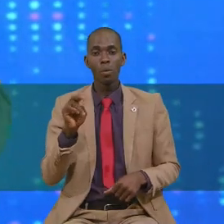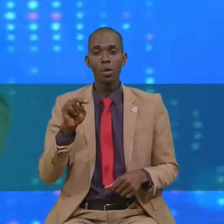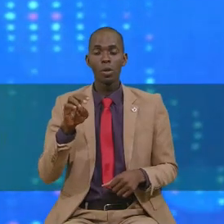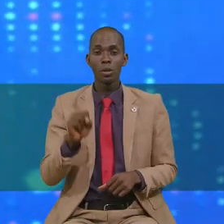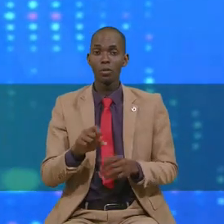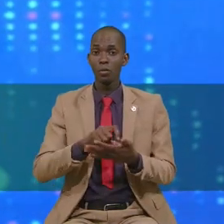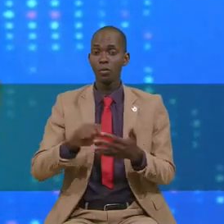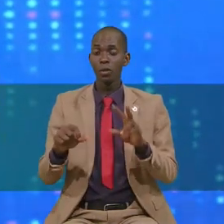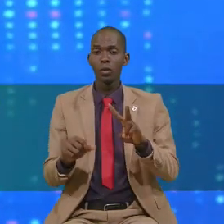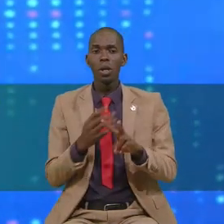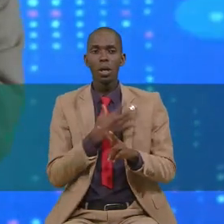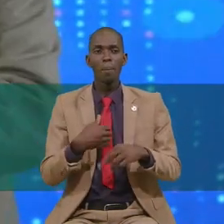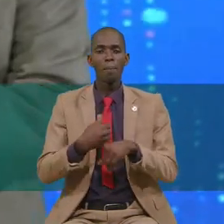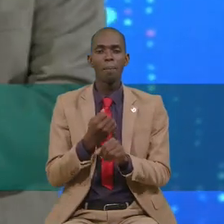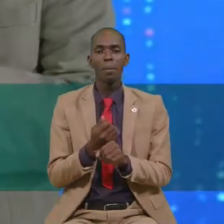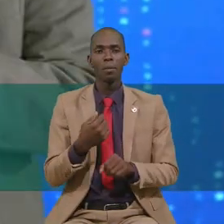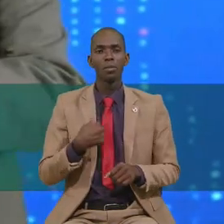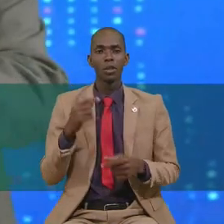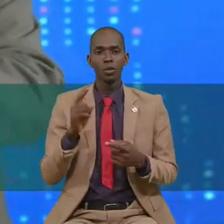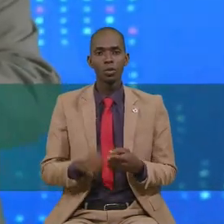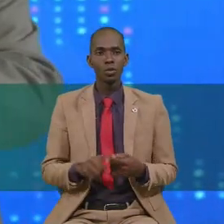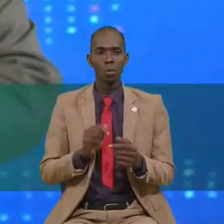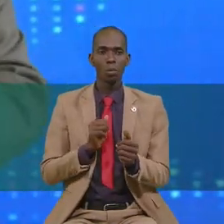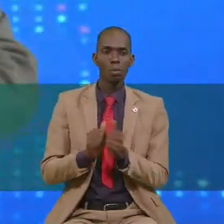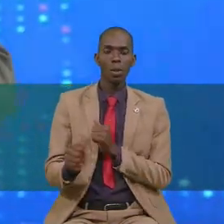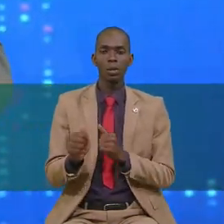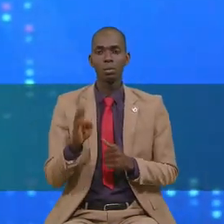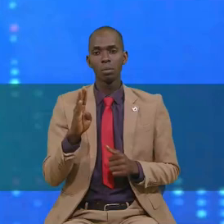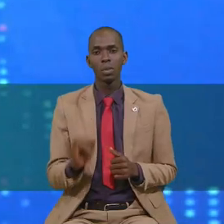he caused me to pass by them,